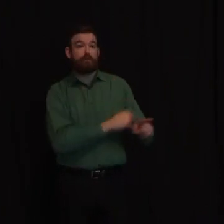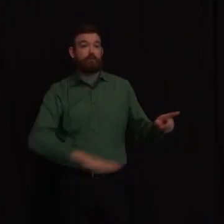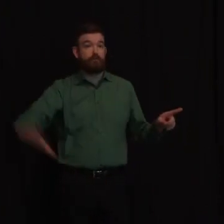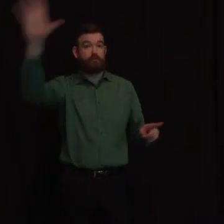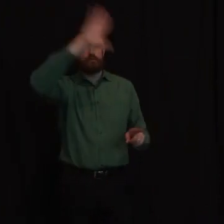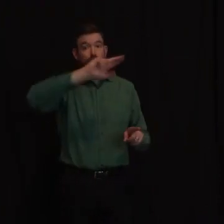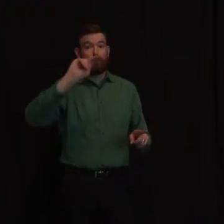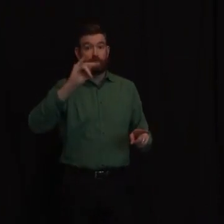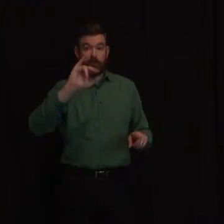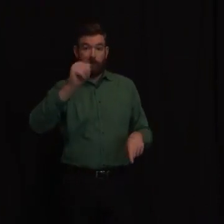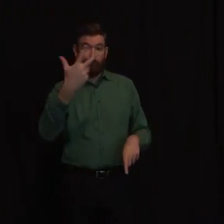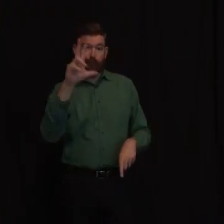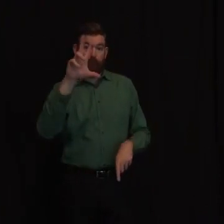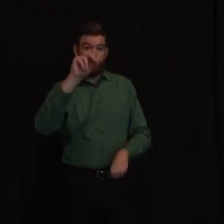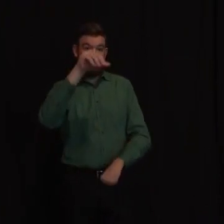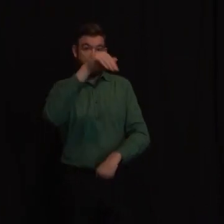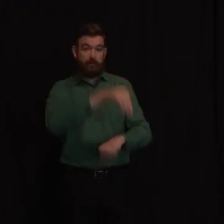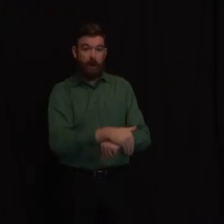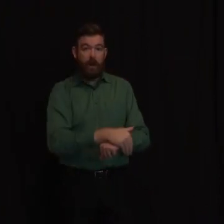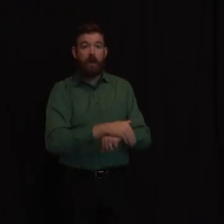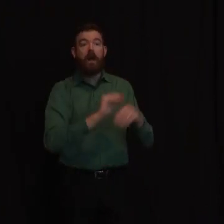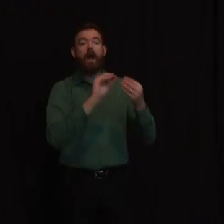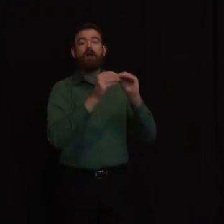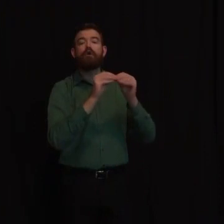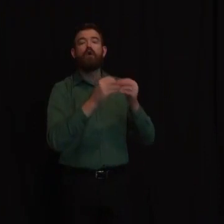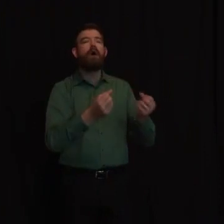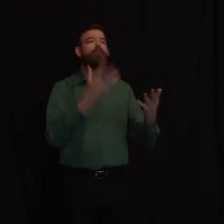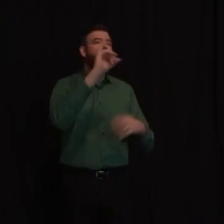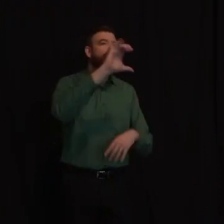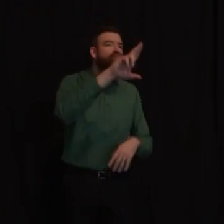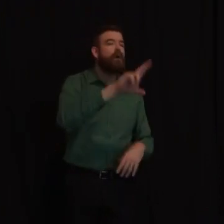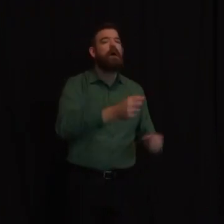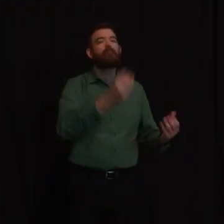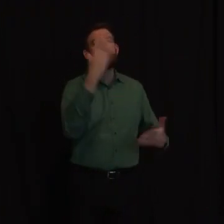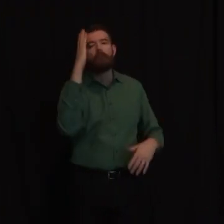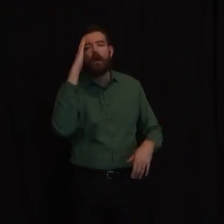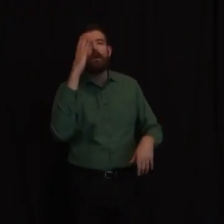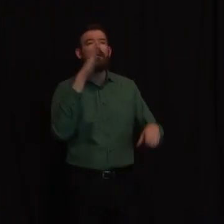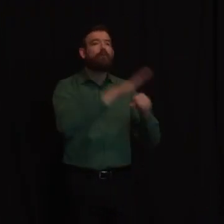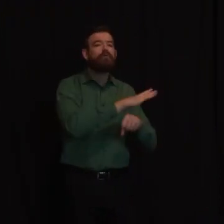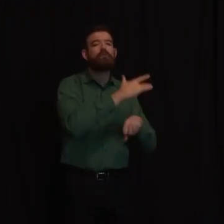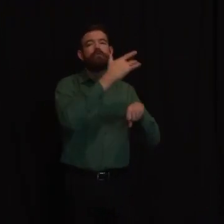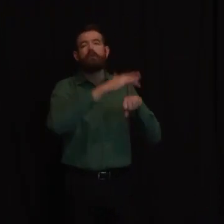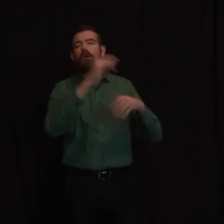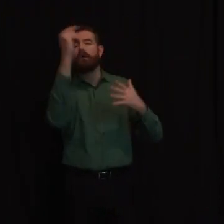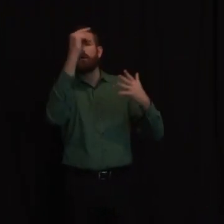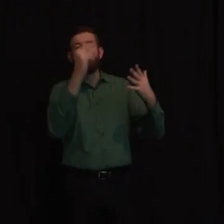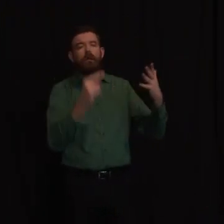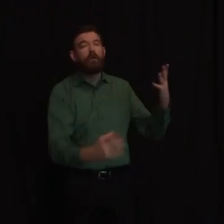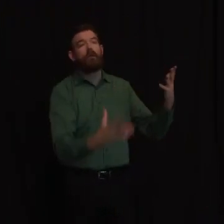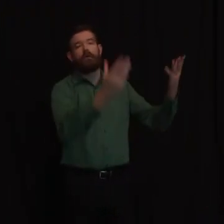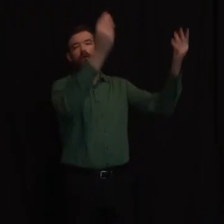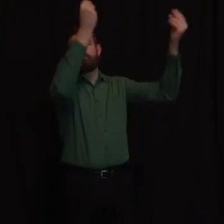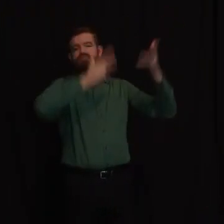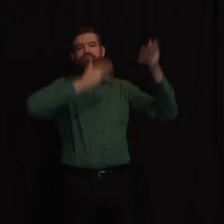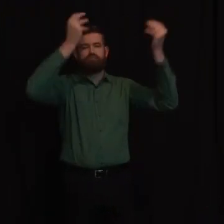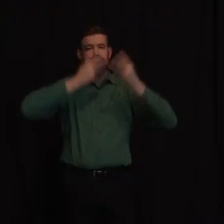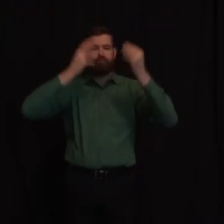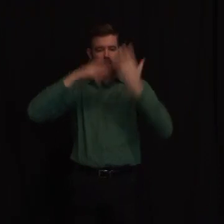beds they have, how many are filled, how many are empty, and we have that on the full hospital capacity as well. We